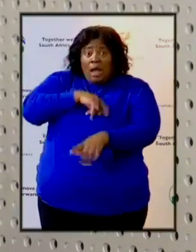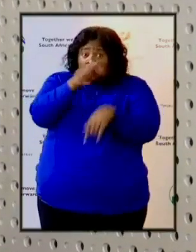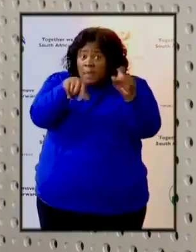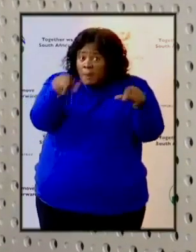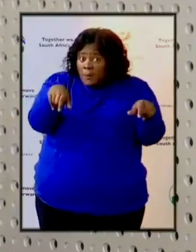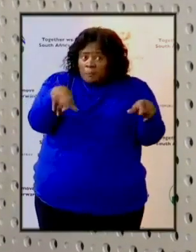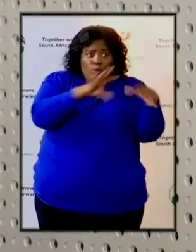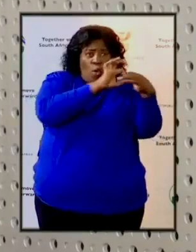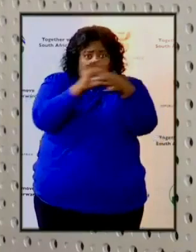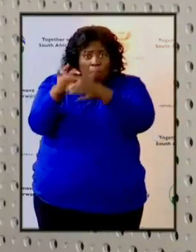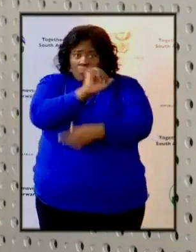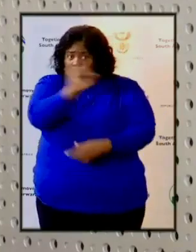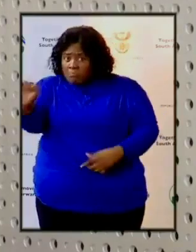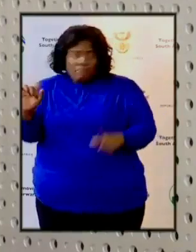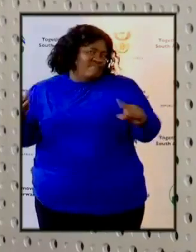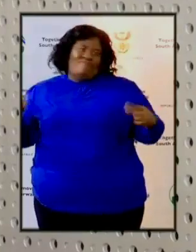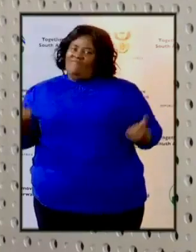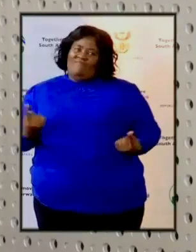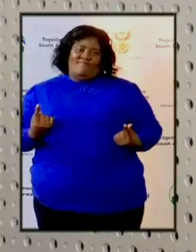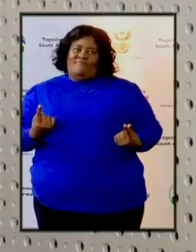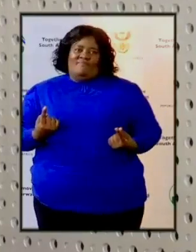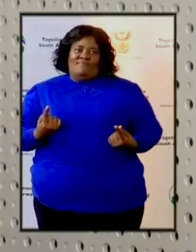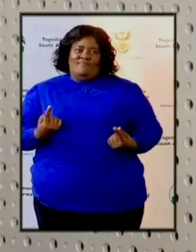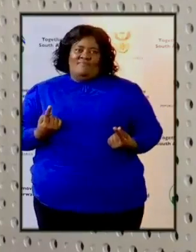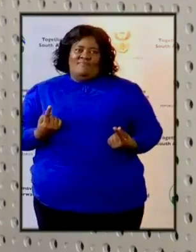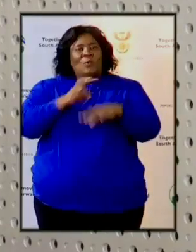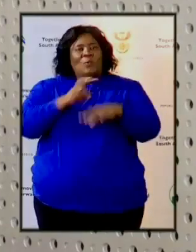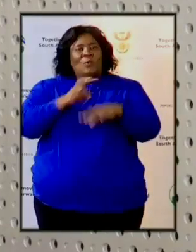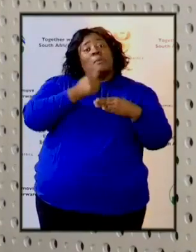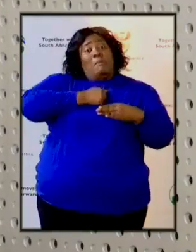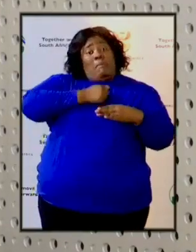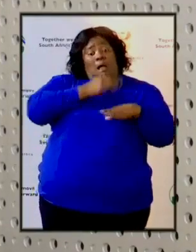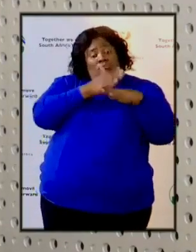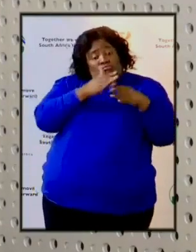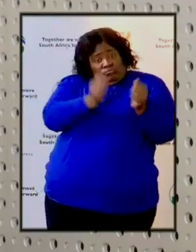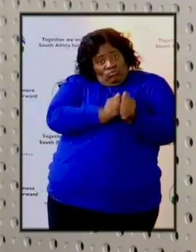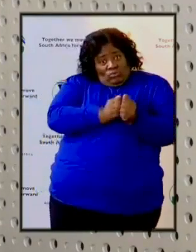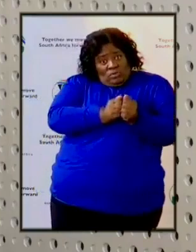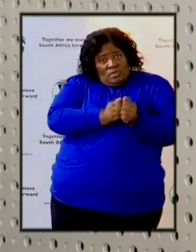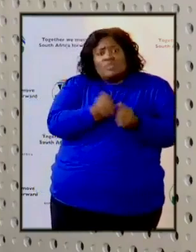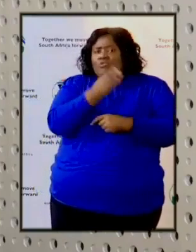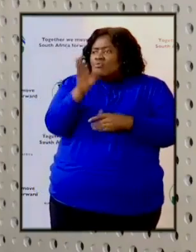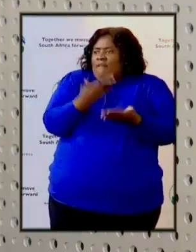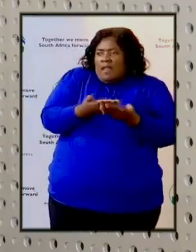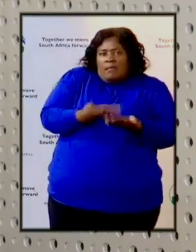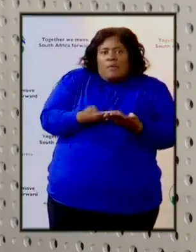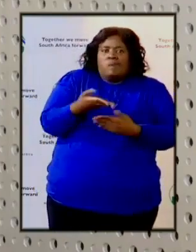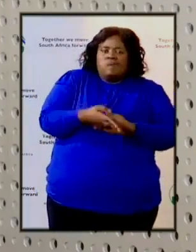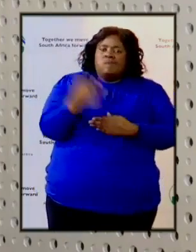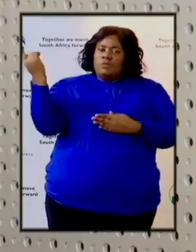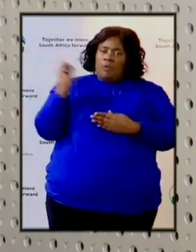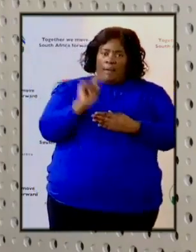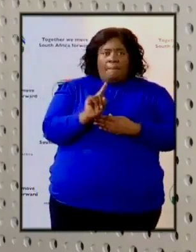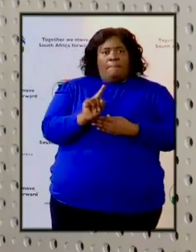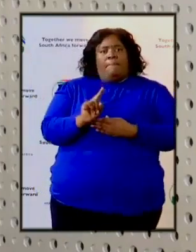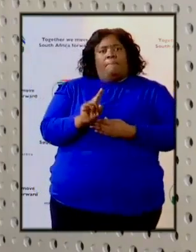their homes and everywhere where they are. Thank you for making yourselves available to come to this